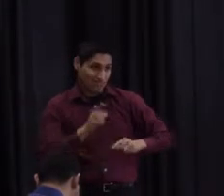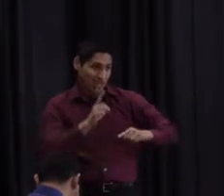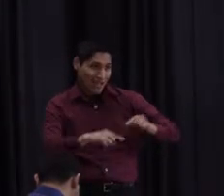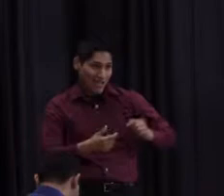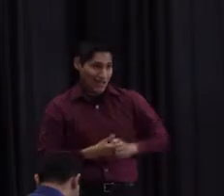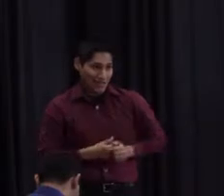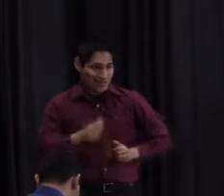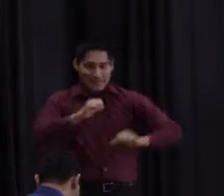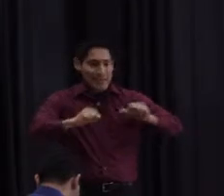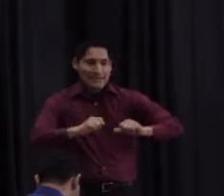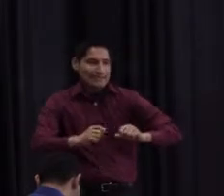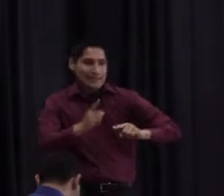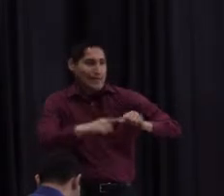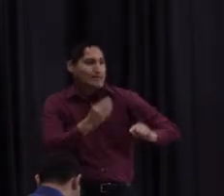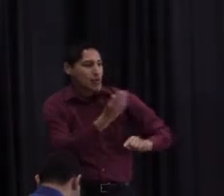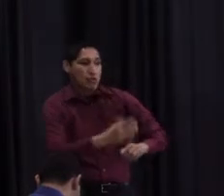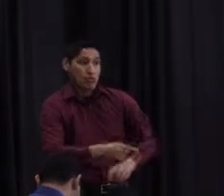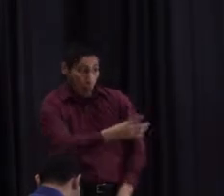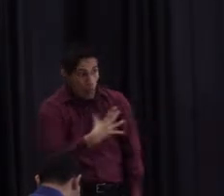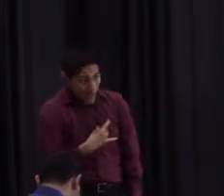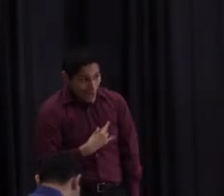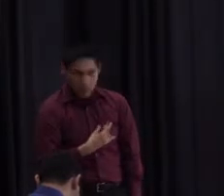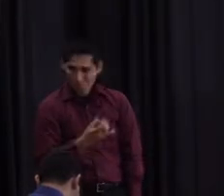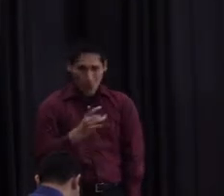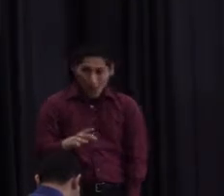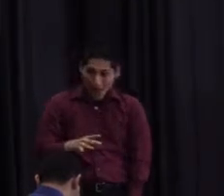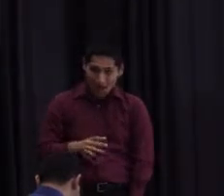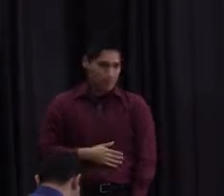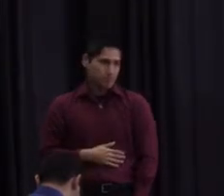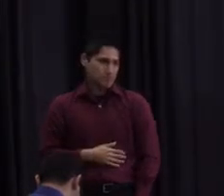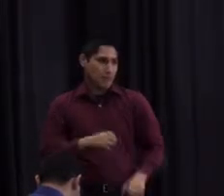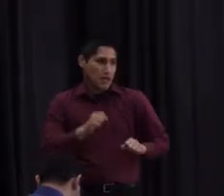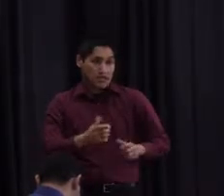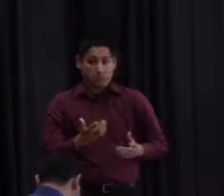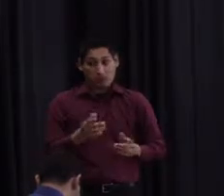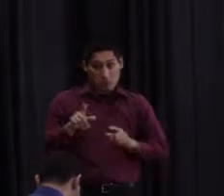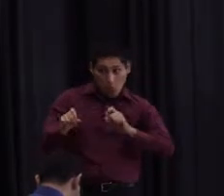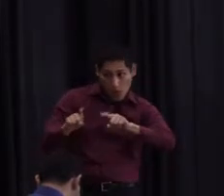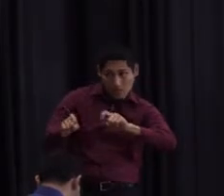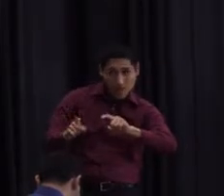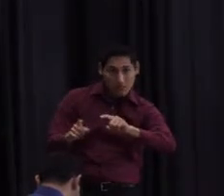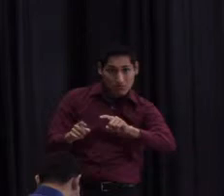you like or not like? I mean, they can survey you about it,